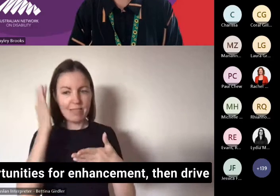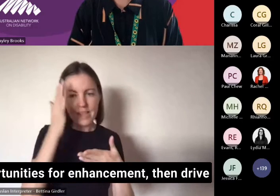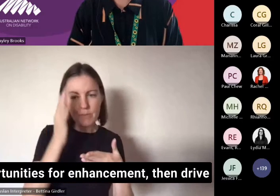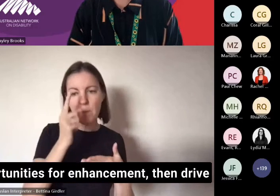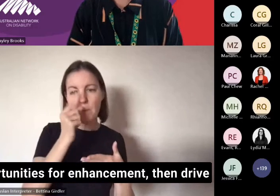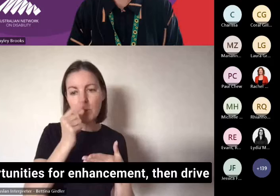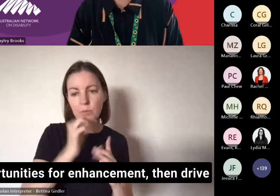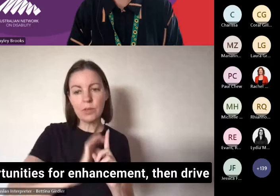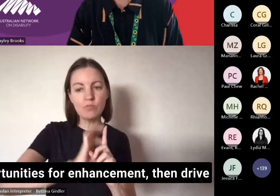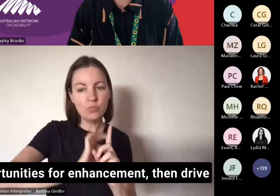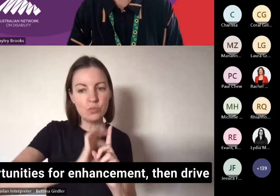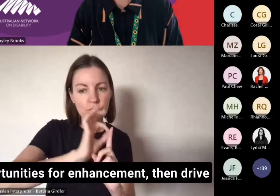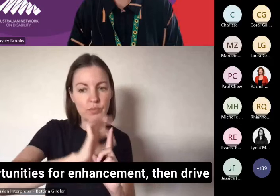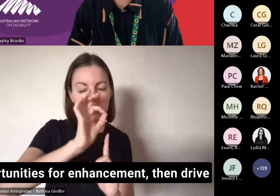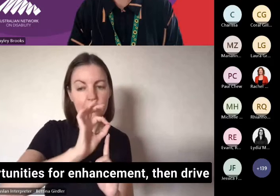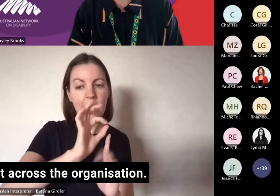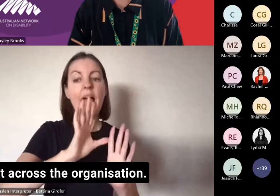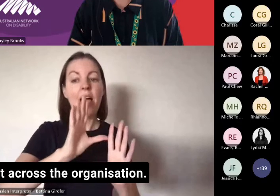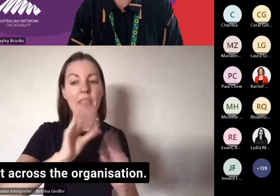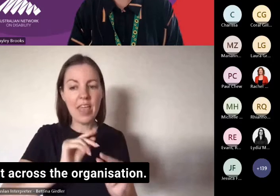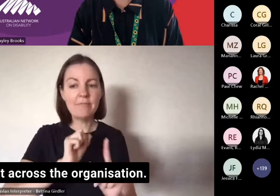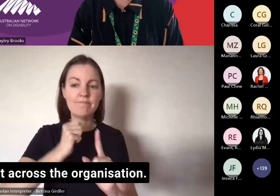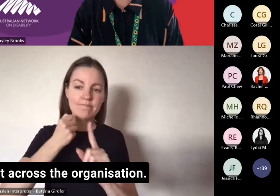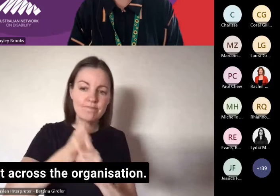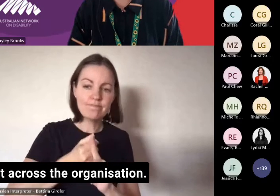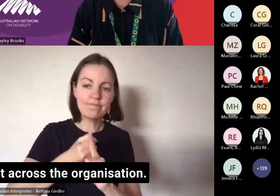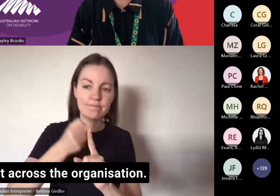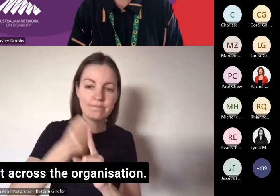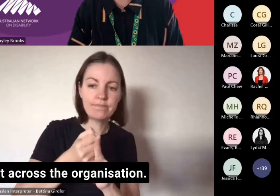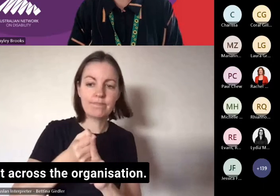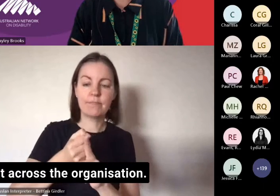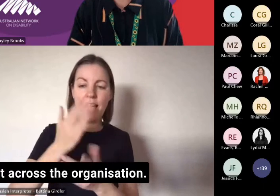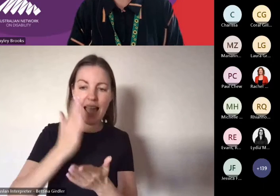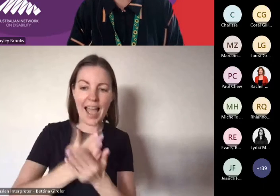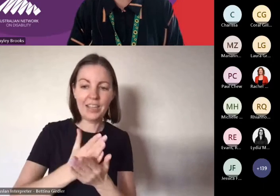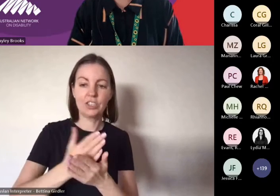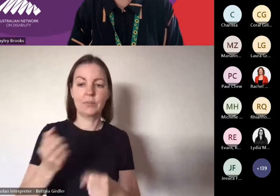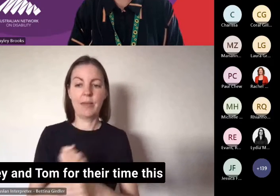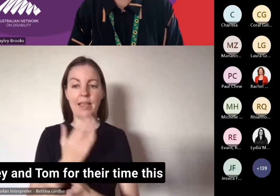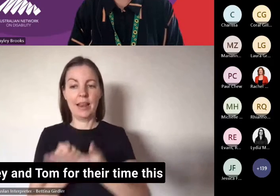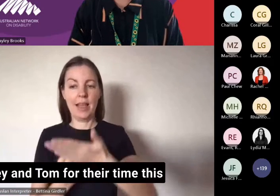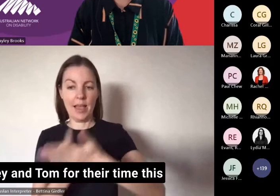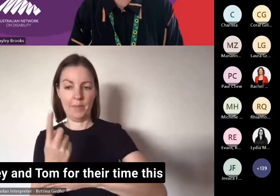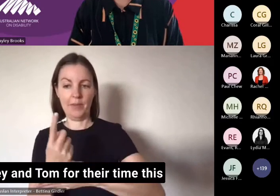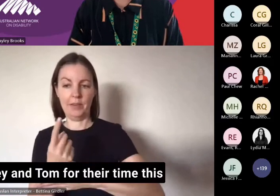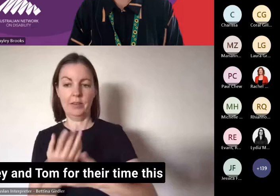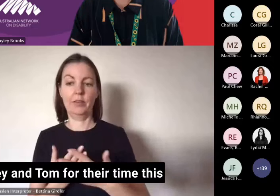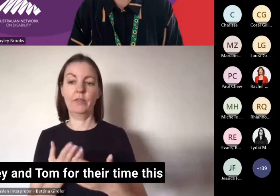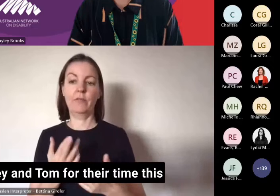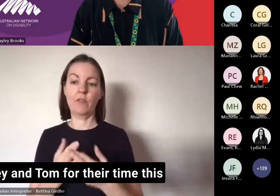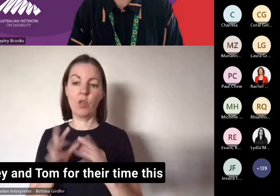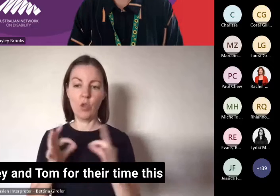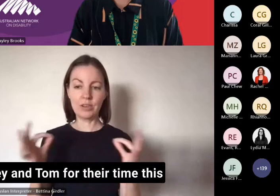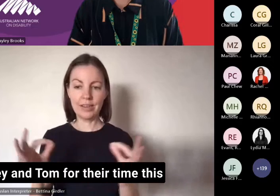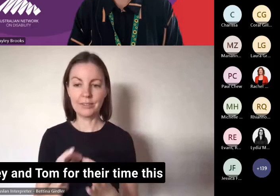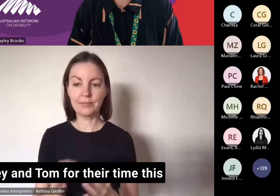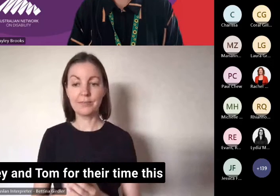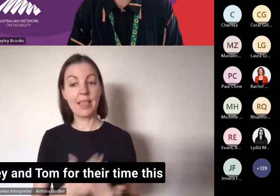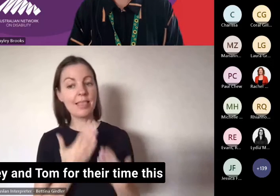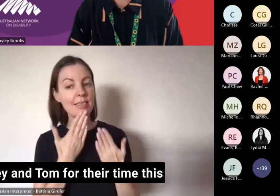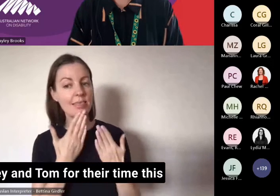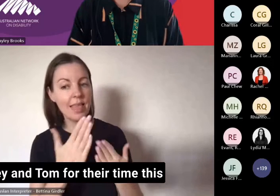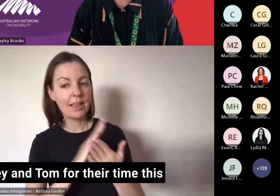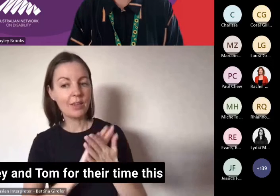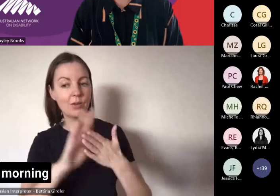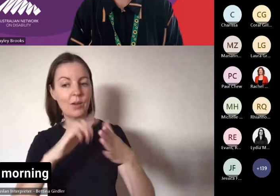enhancement, then drive that, implement it across the organisation. I want to thank Hayley and Tom for